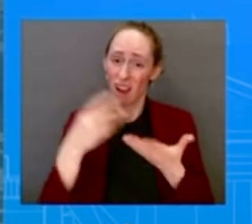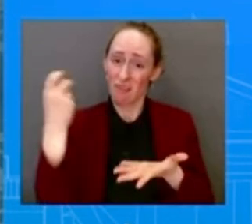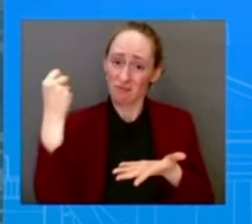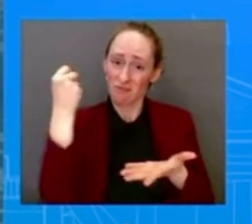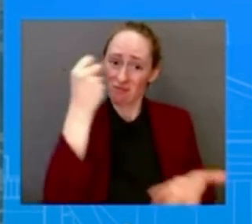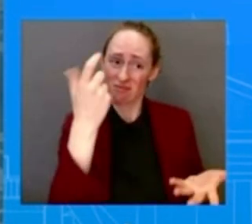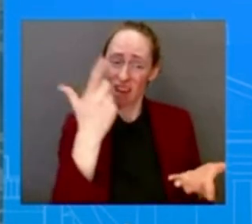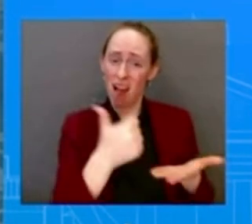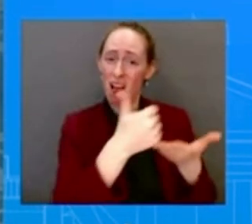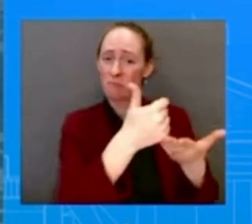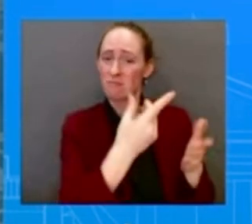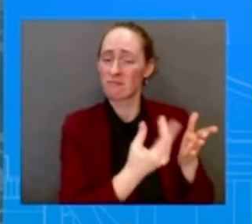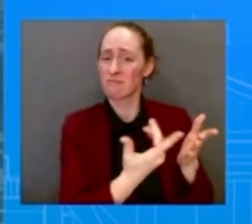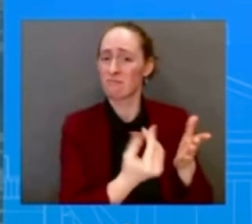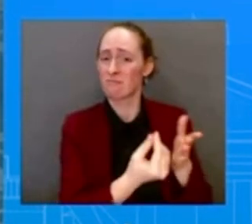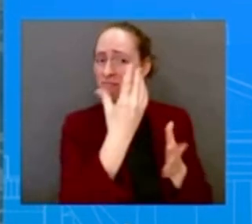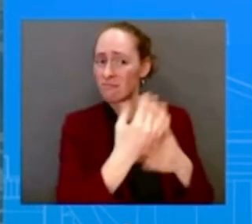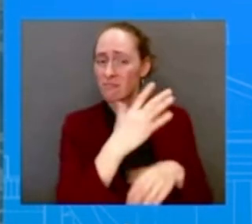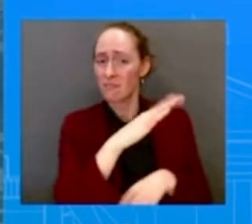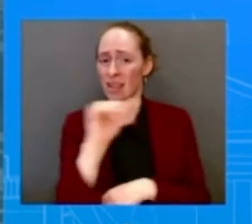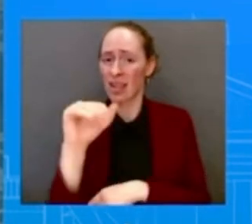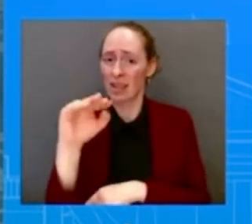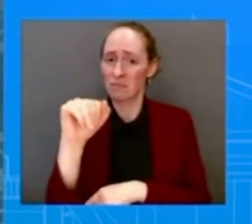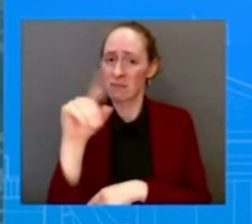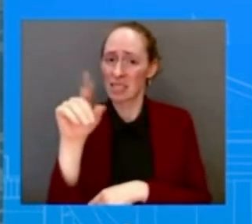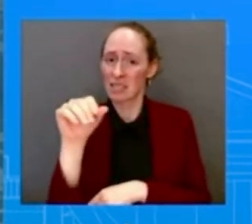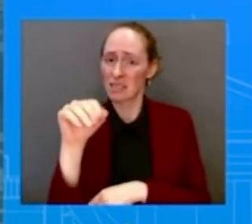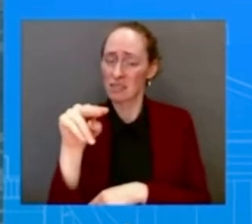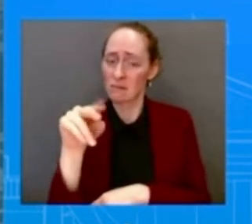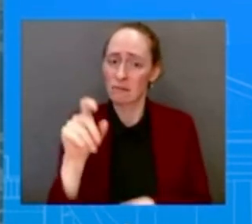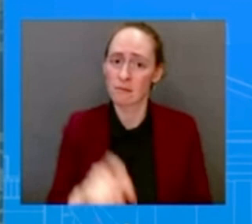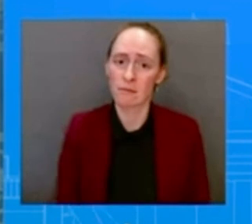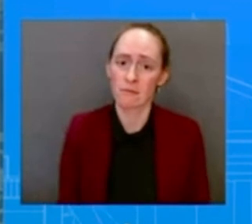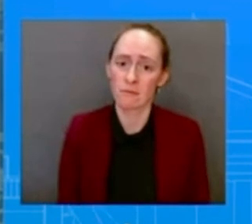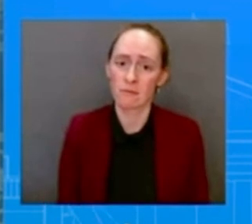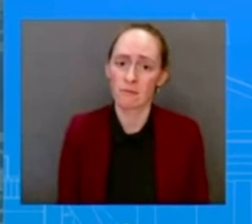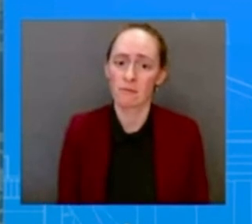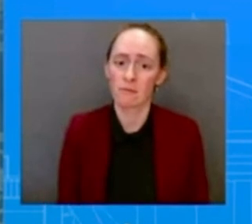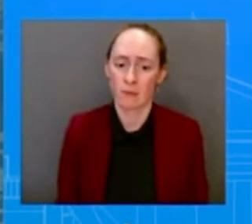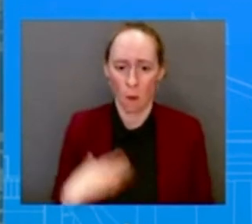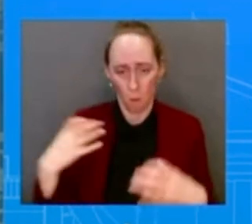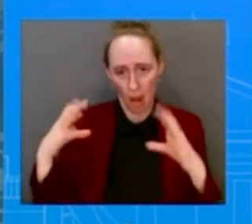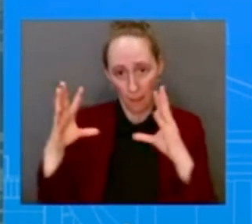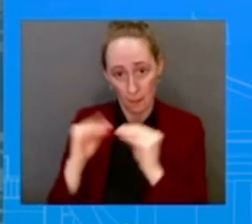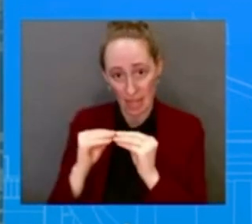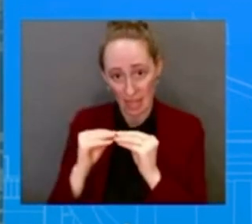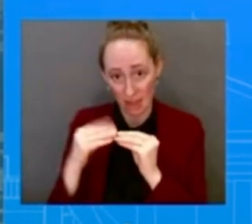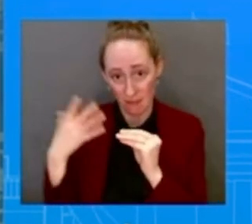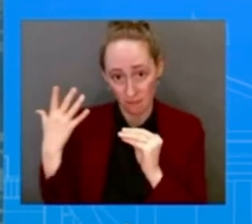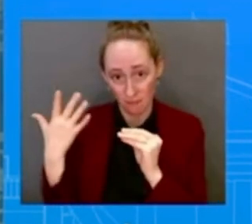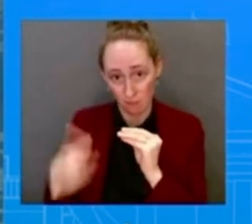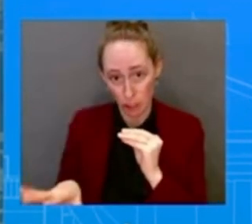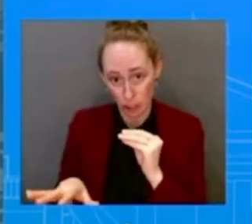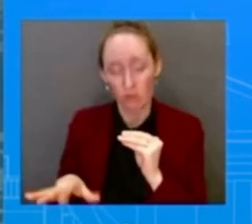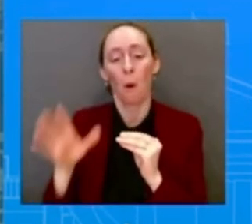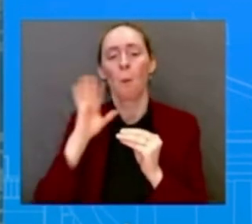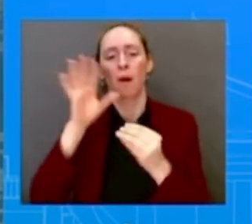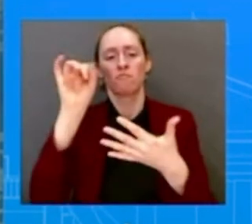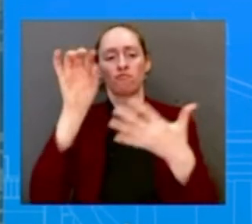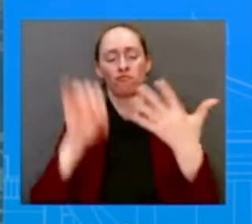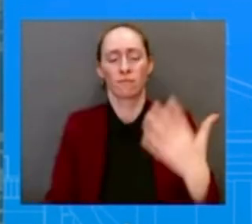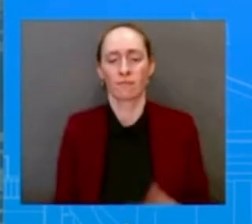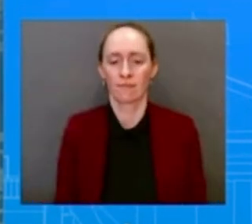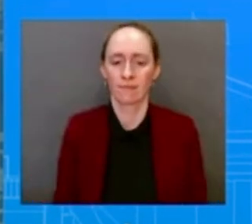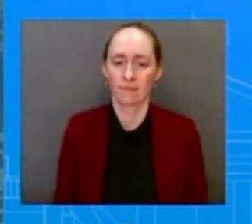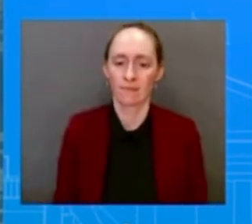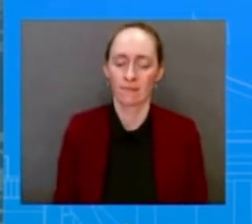shortly, and we'll provide you a readout. I don't have anything specific on that. Thank you. So, John, the